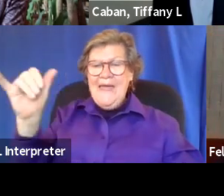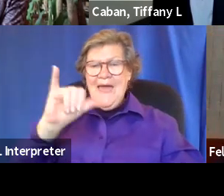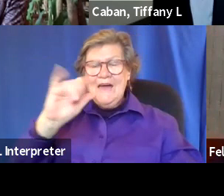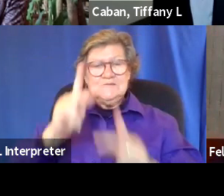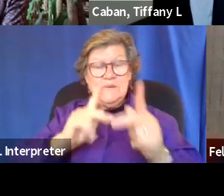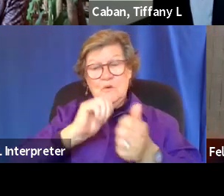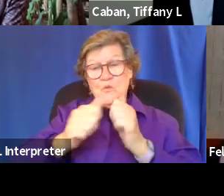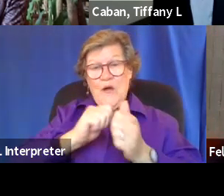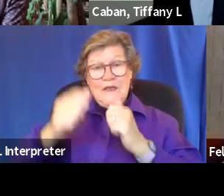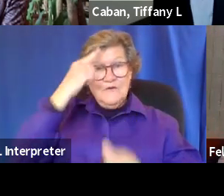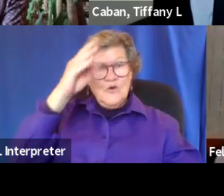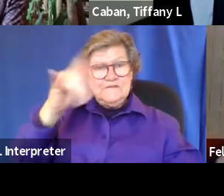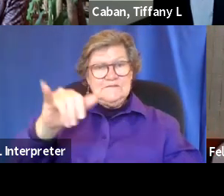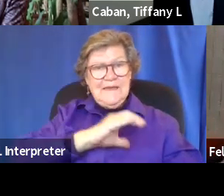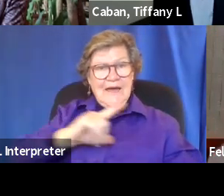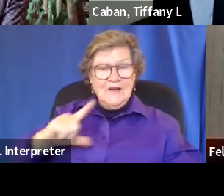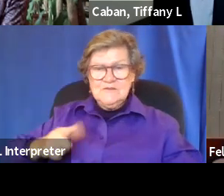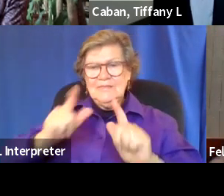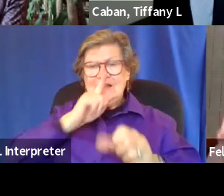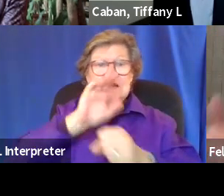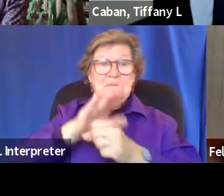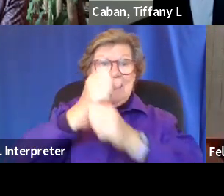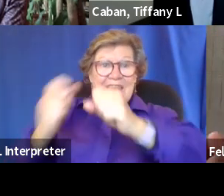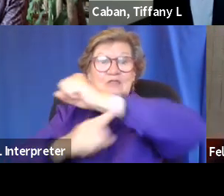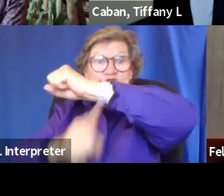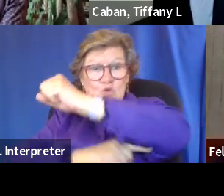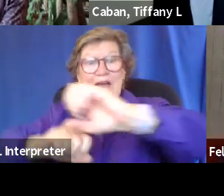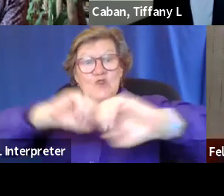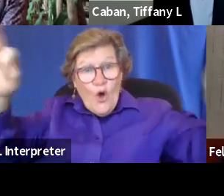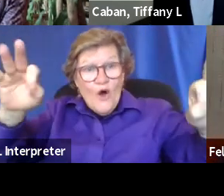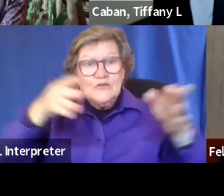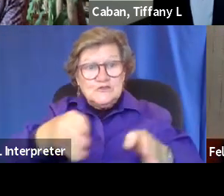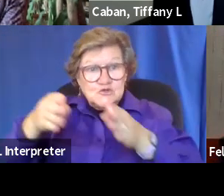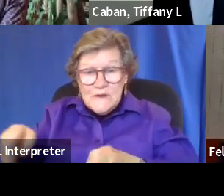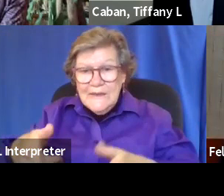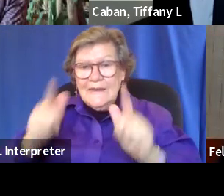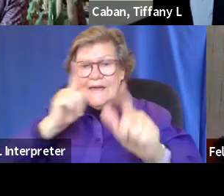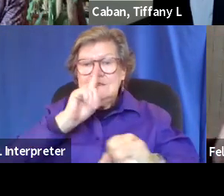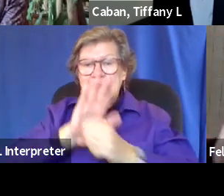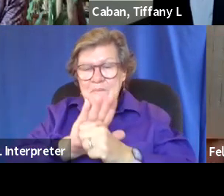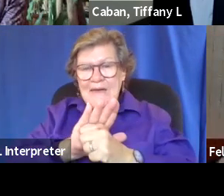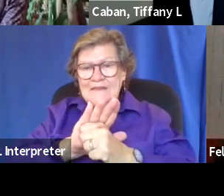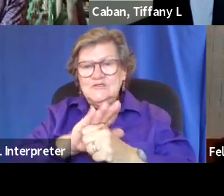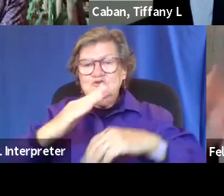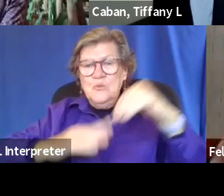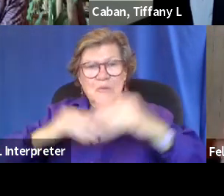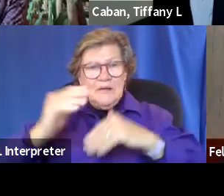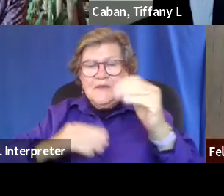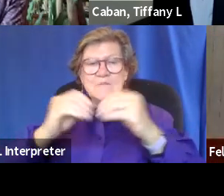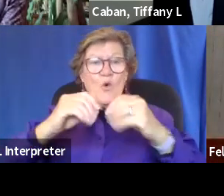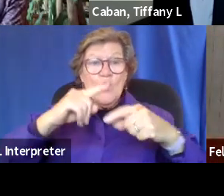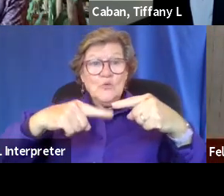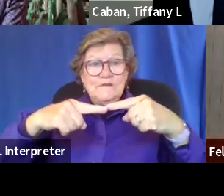running for city council, let's commit to getting the trash off of the streets. Let's commit to you know, building out more